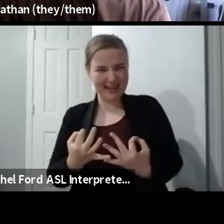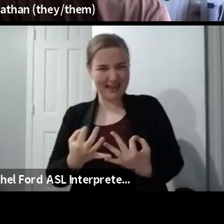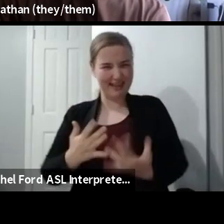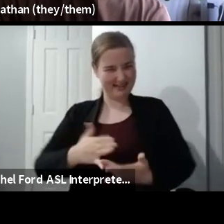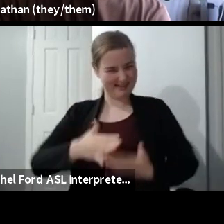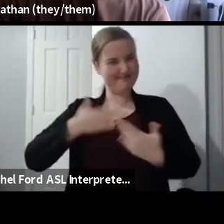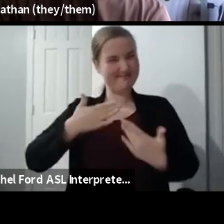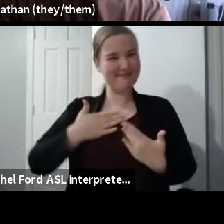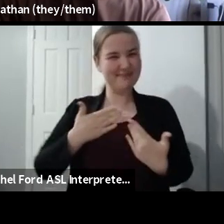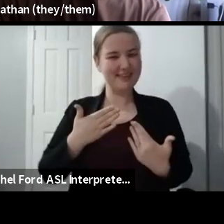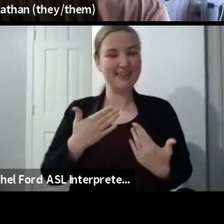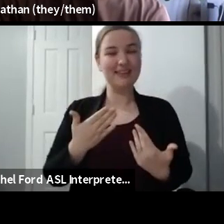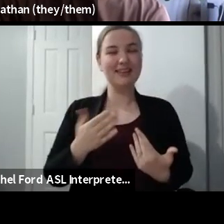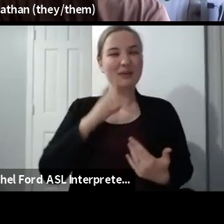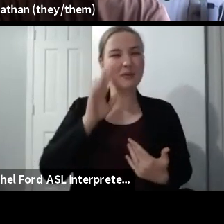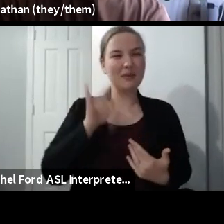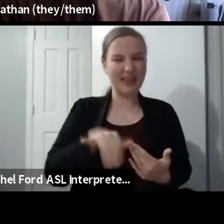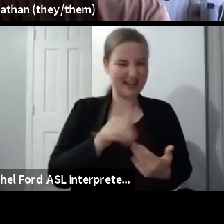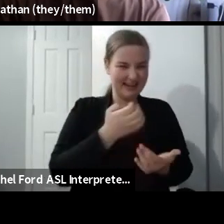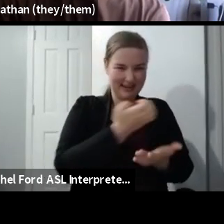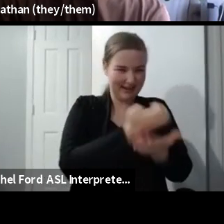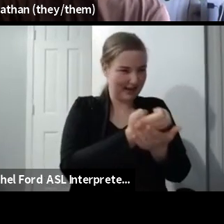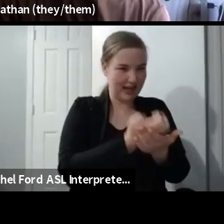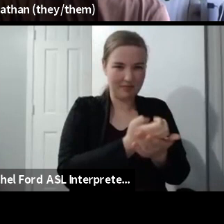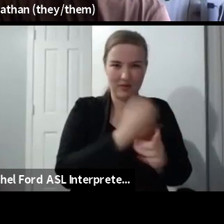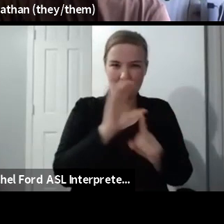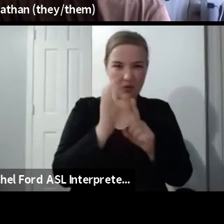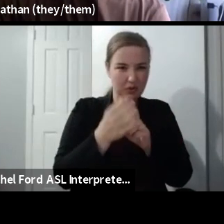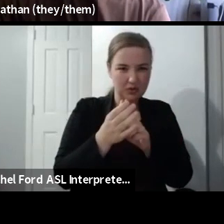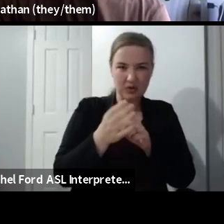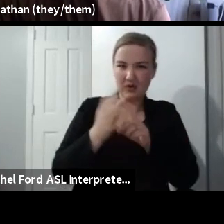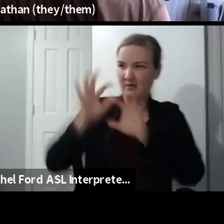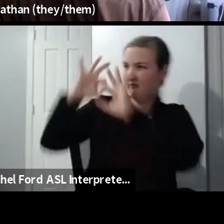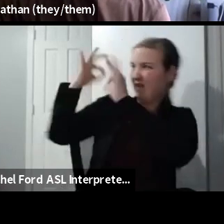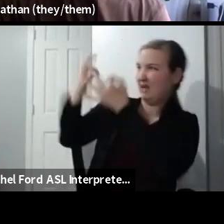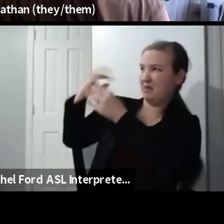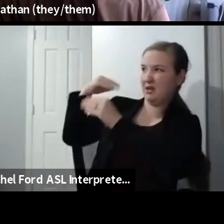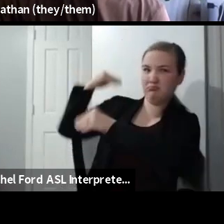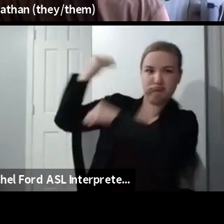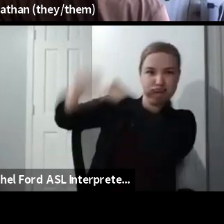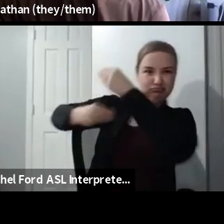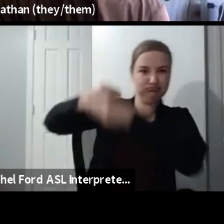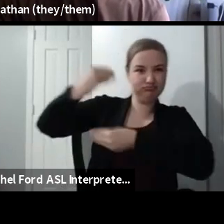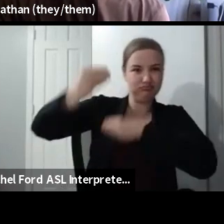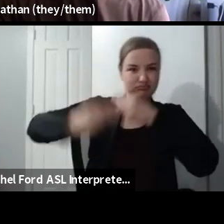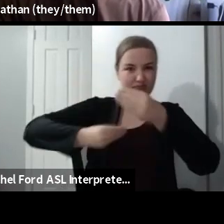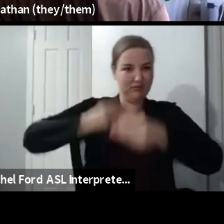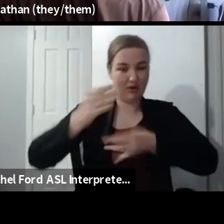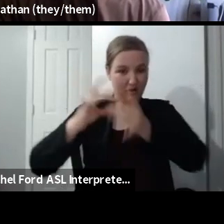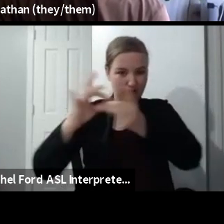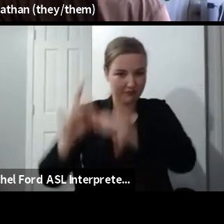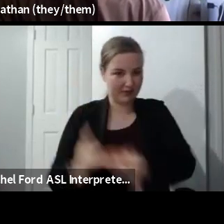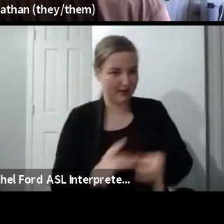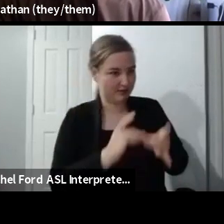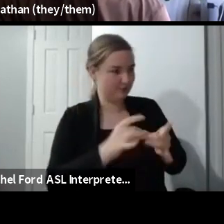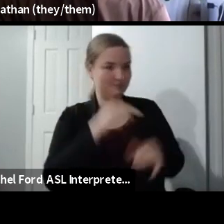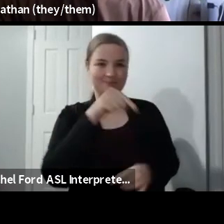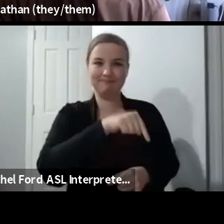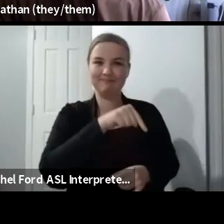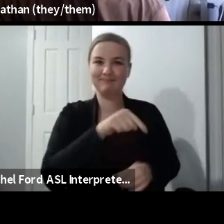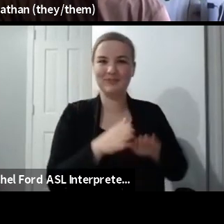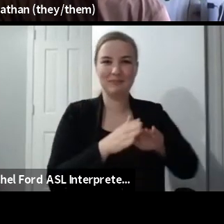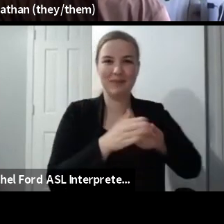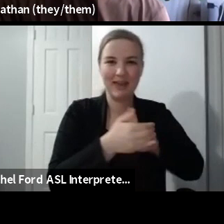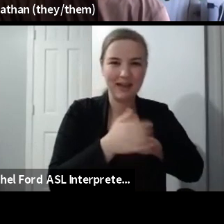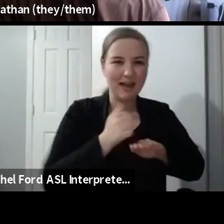Economical, cultural, just ancestral. It's a very intense place, thinking about Jamaica, and